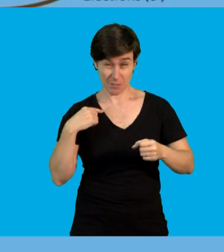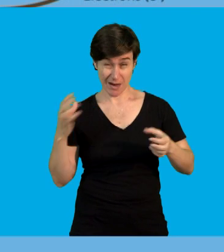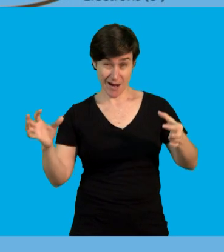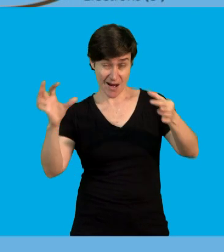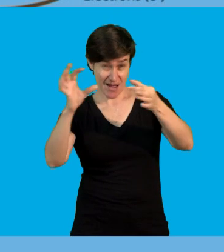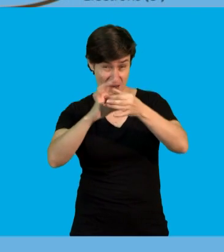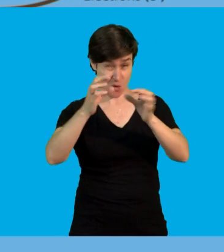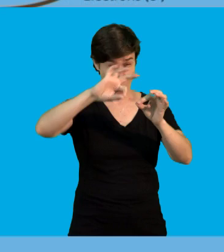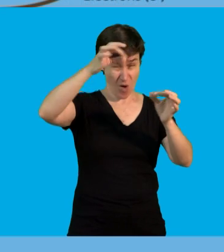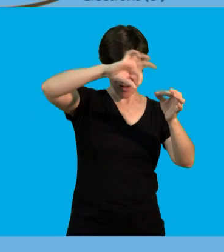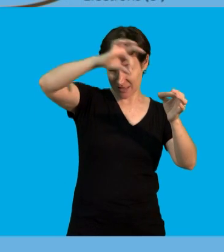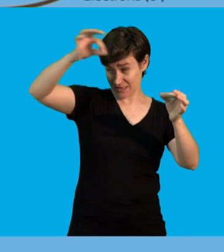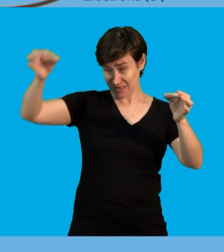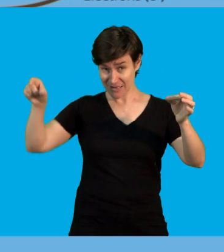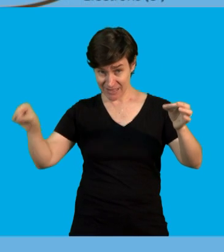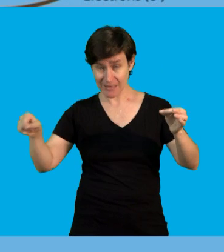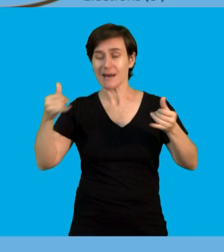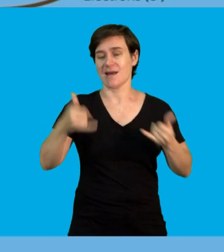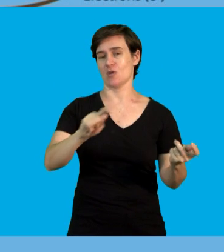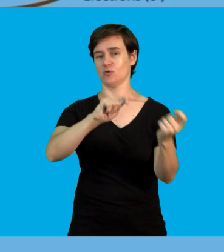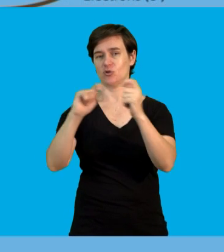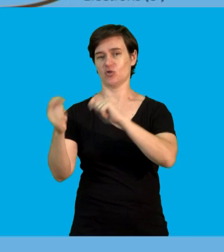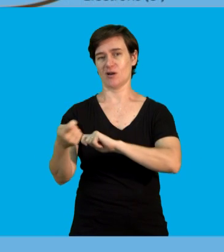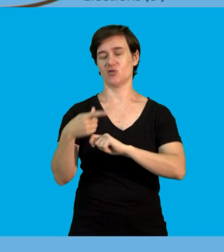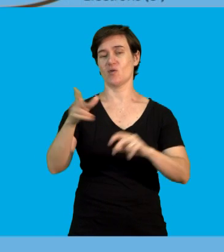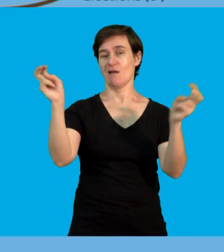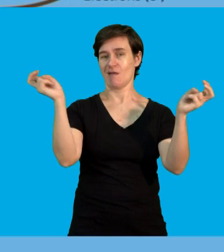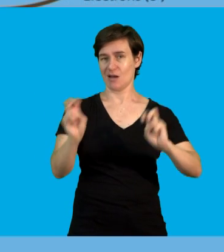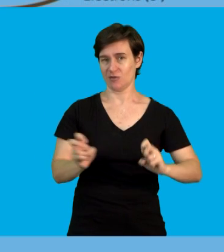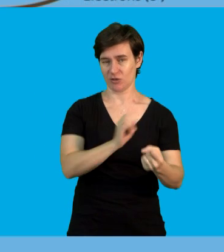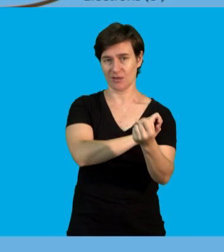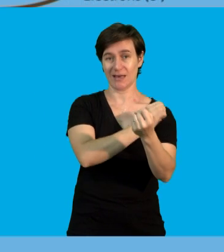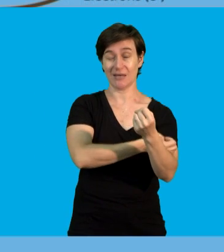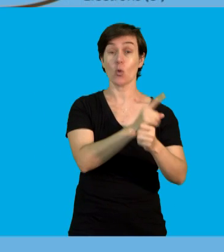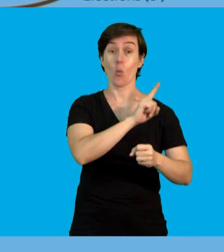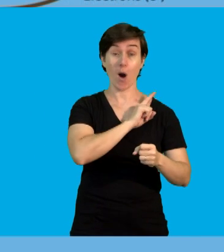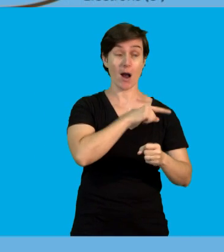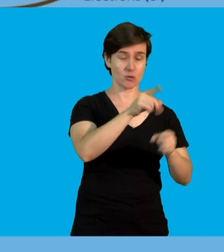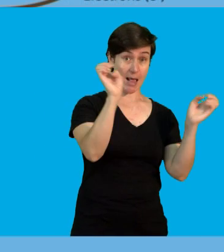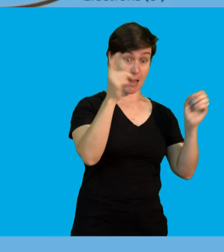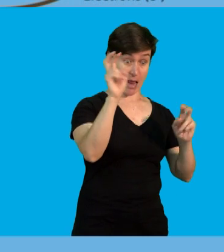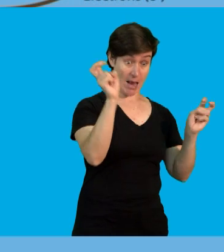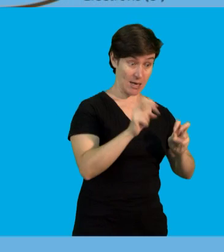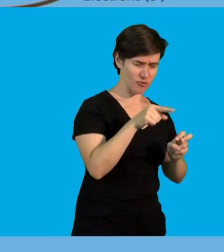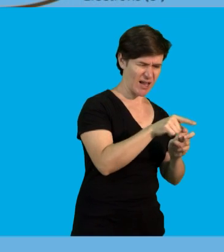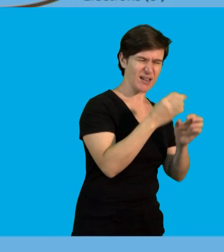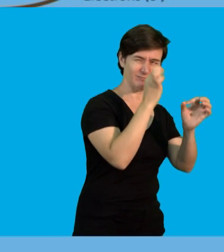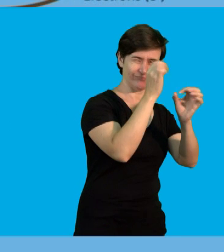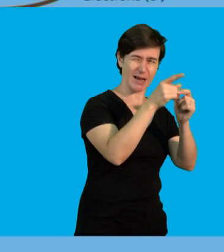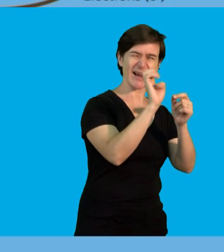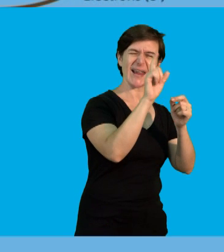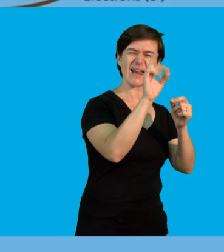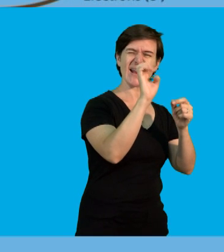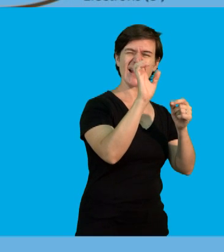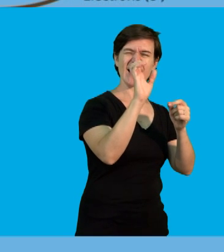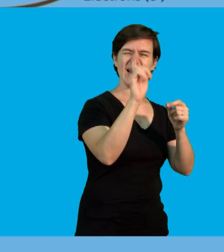connected the wires, into electrical energy. That's now the movement of electrons from one terminal to the other terminal, or from one